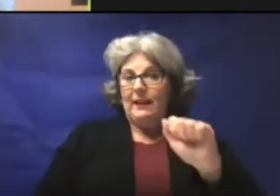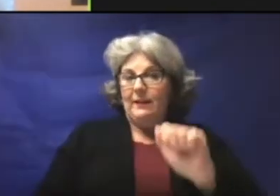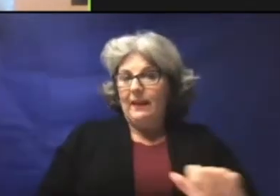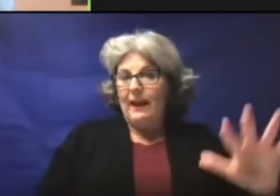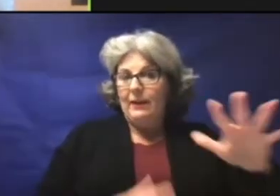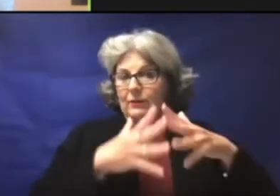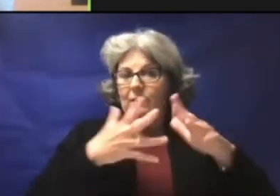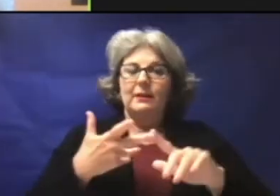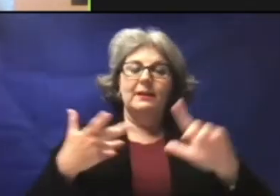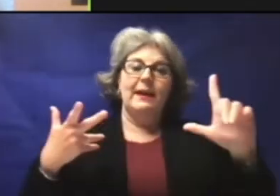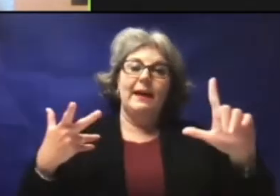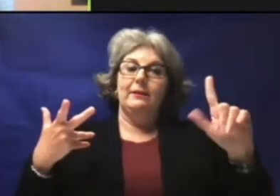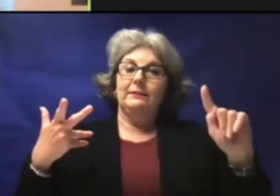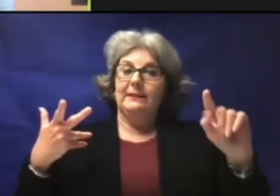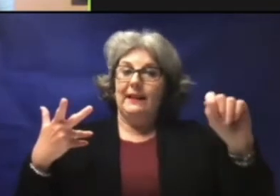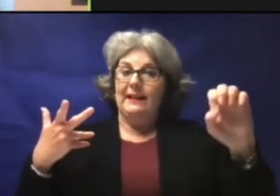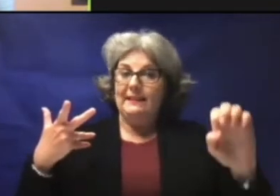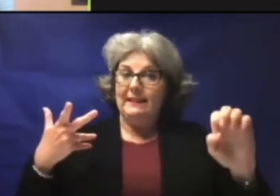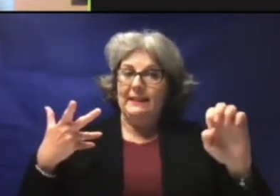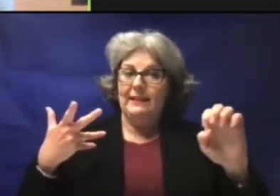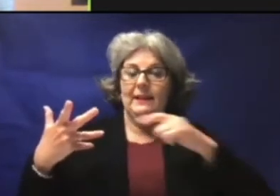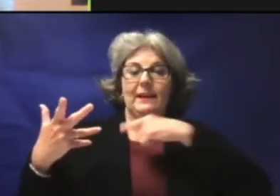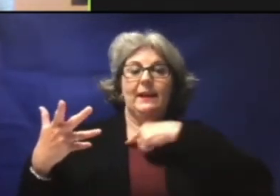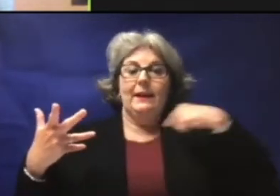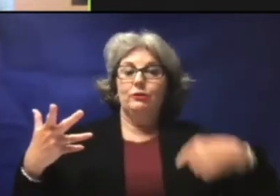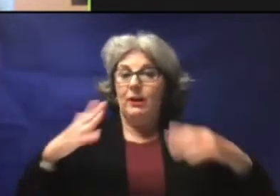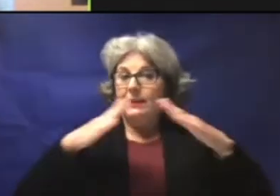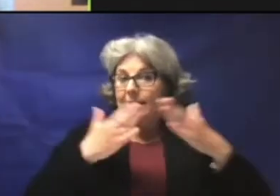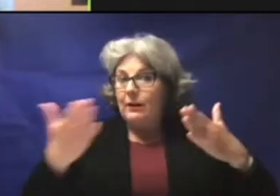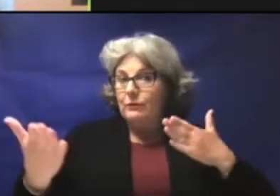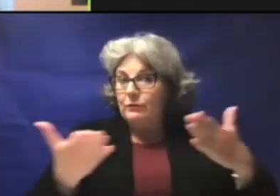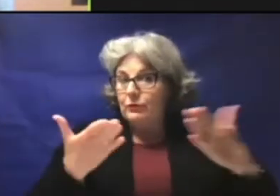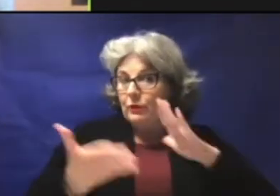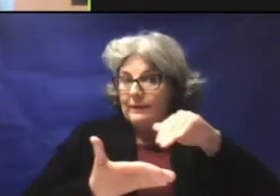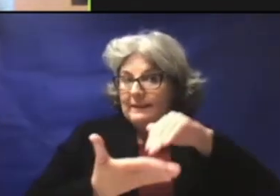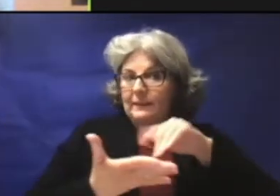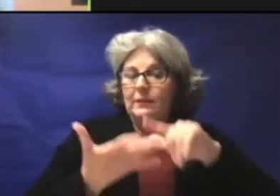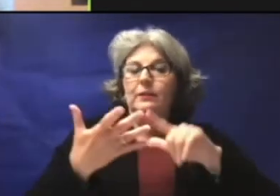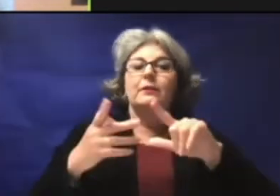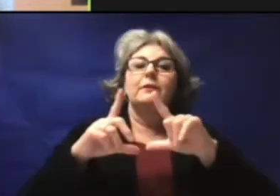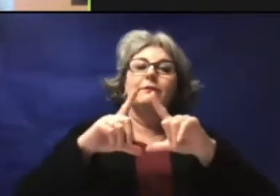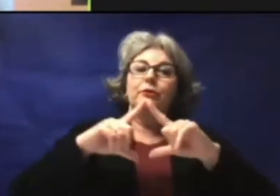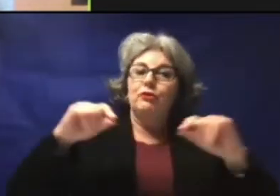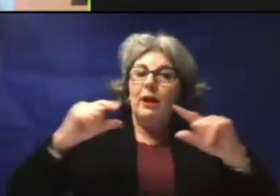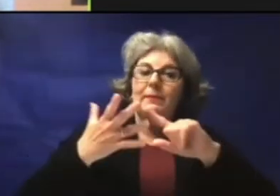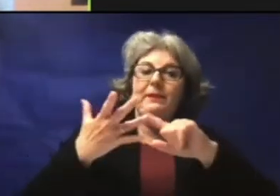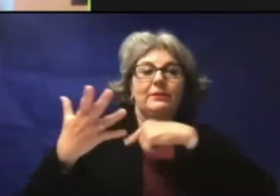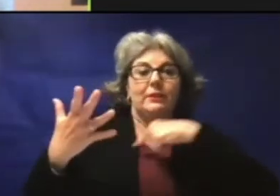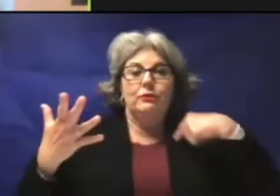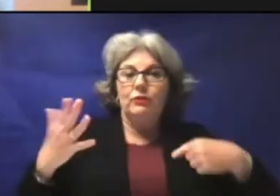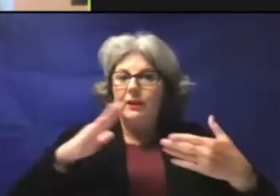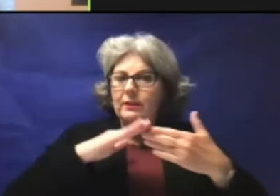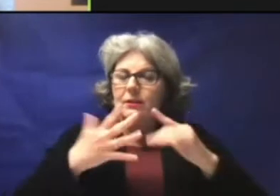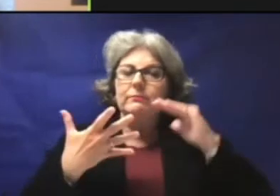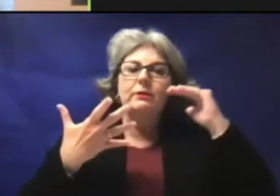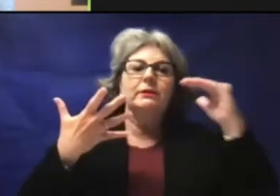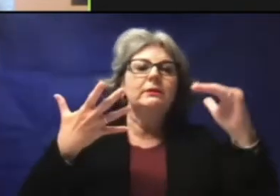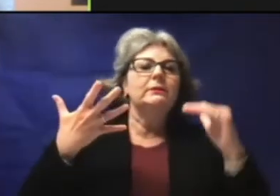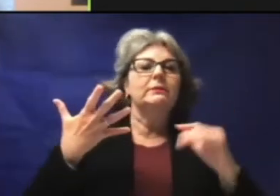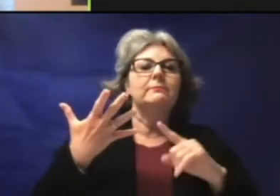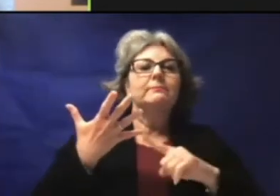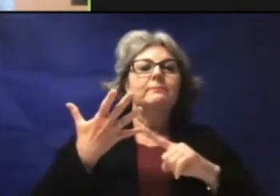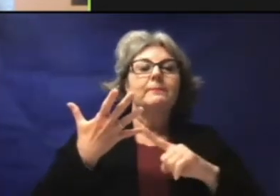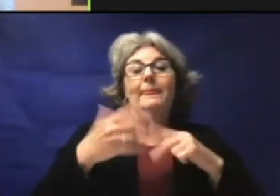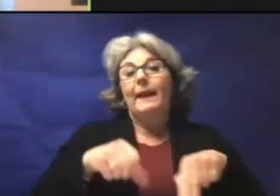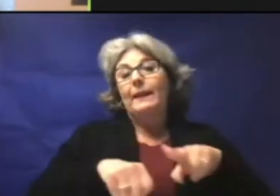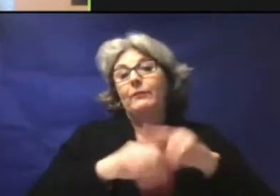Americans, LTSC and Chinatown Service Center for Japanese and Chinese communities, and of